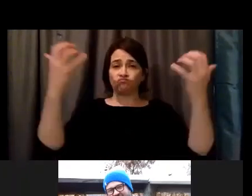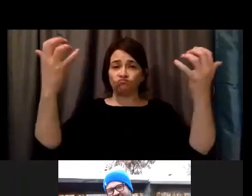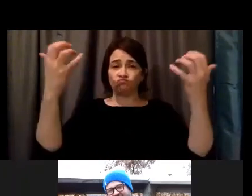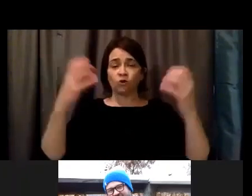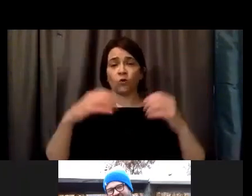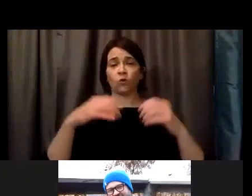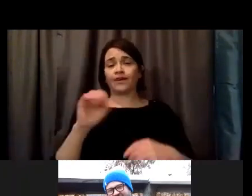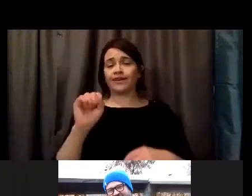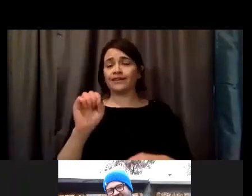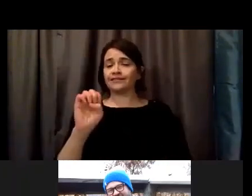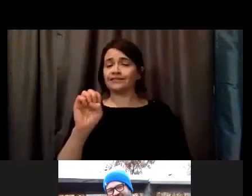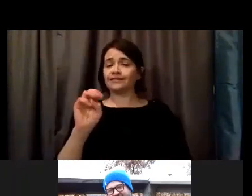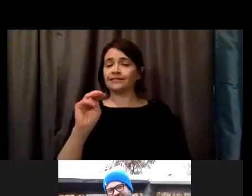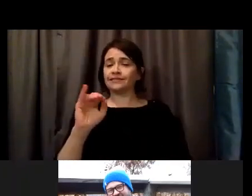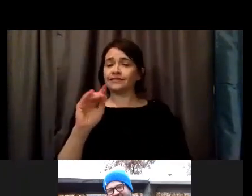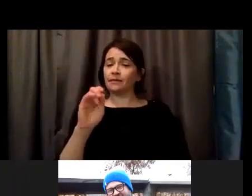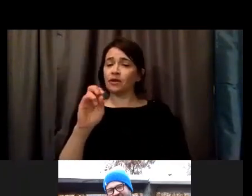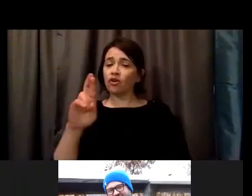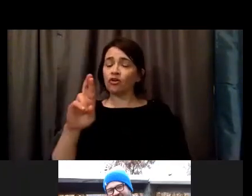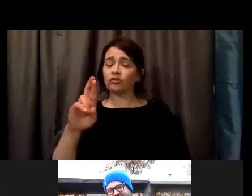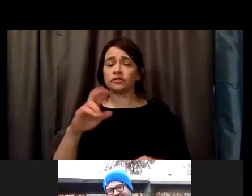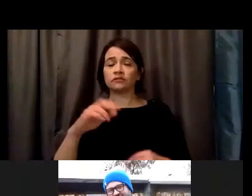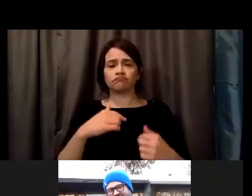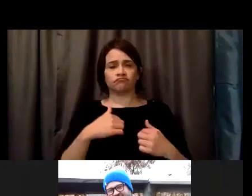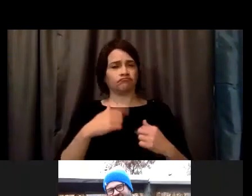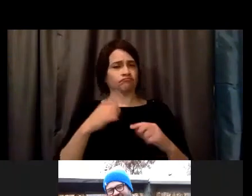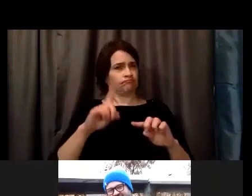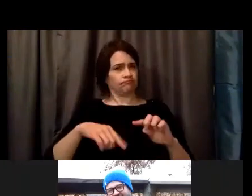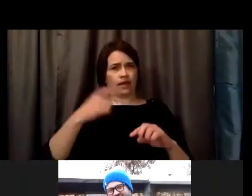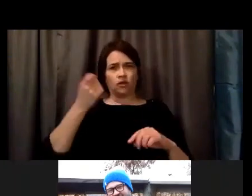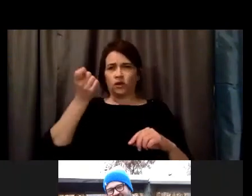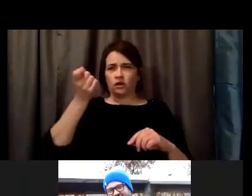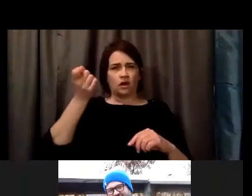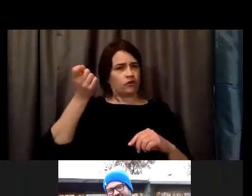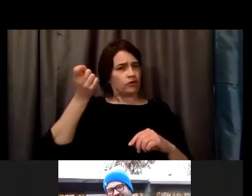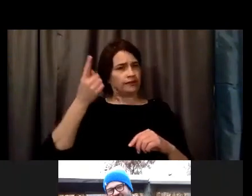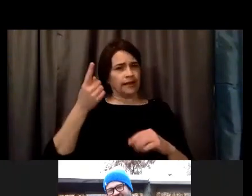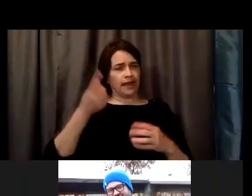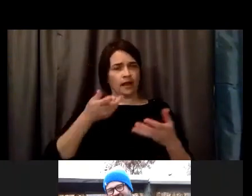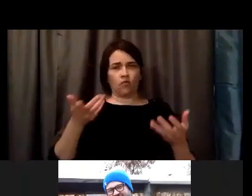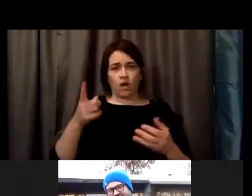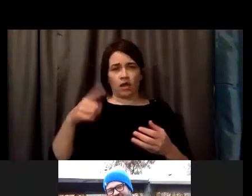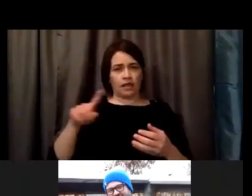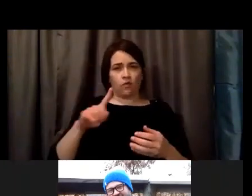seminars, I couldn't understand what these Cambodians were talking about.